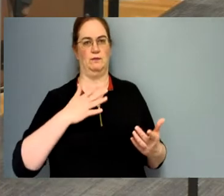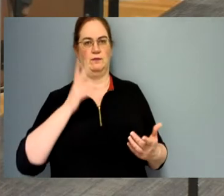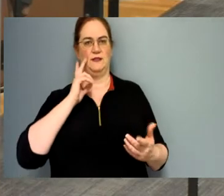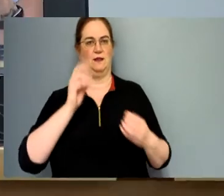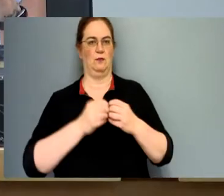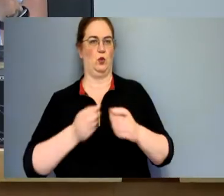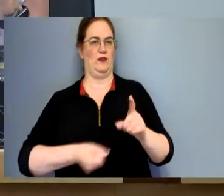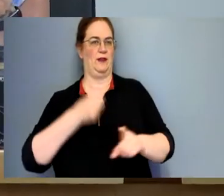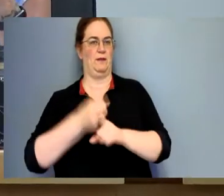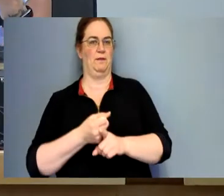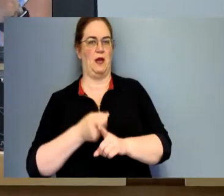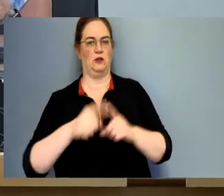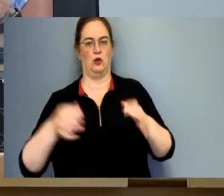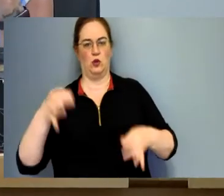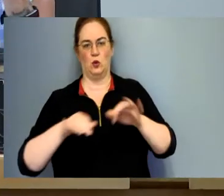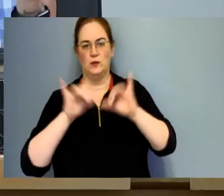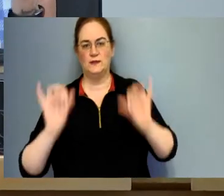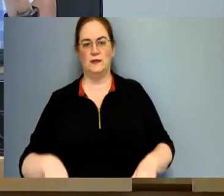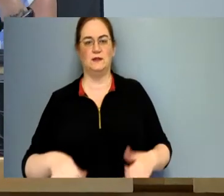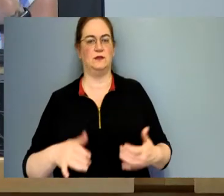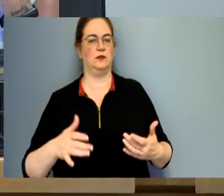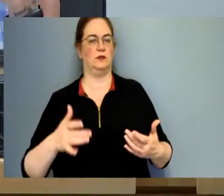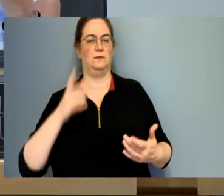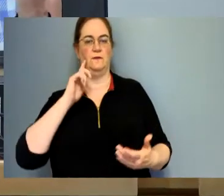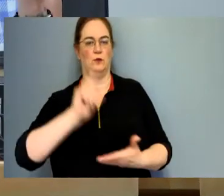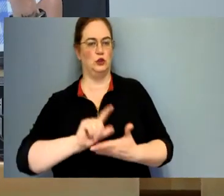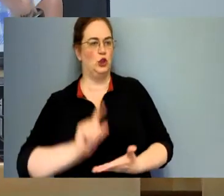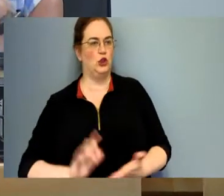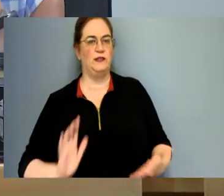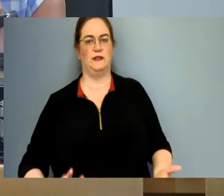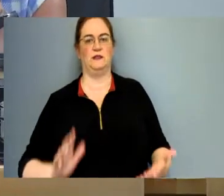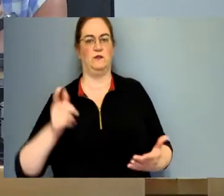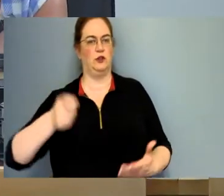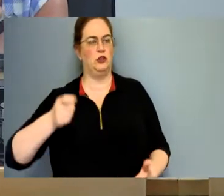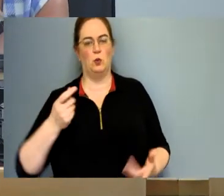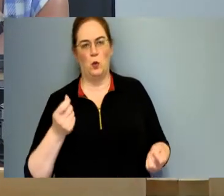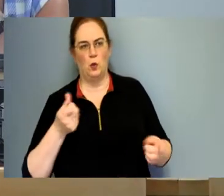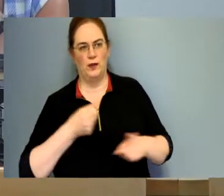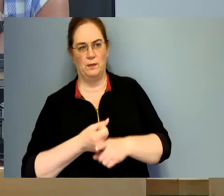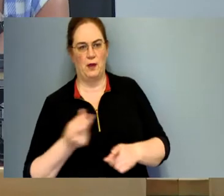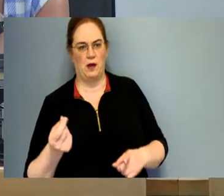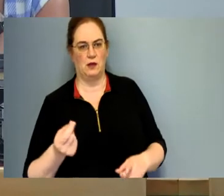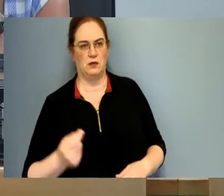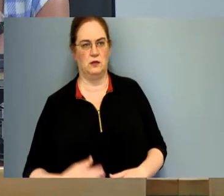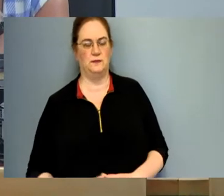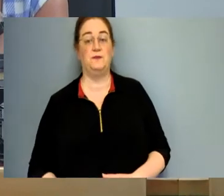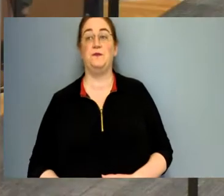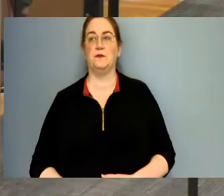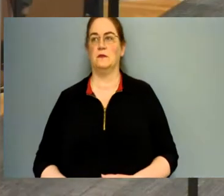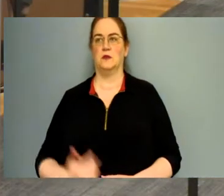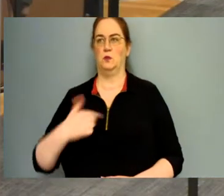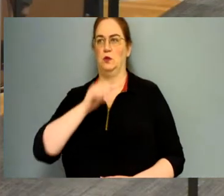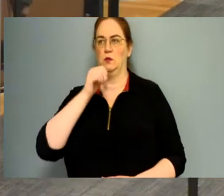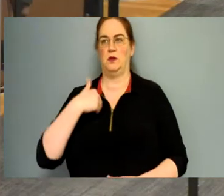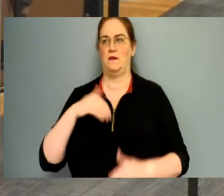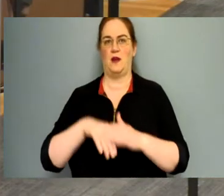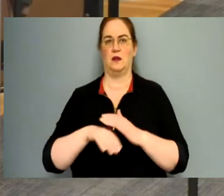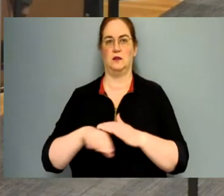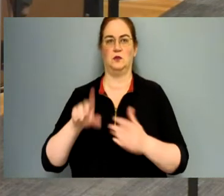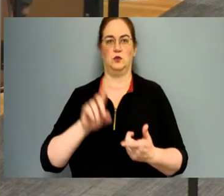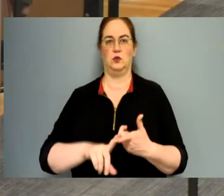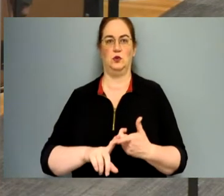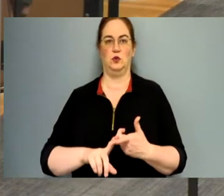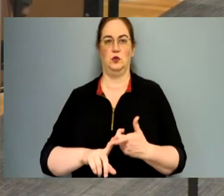for the impact on the court system, on, for attorneys, for the judges. Well, we would not have access to